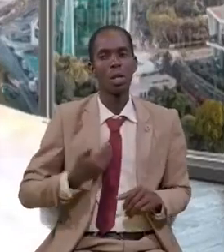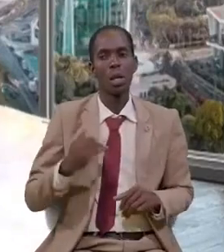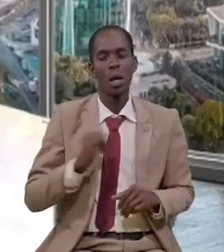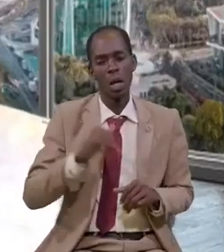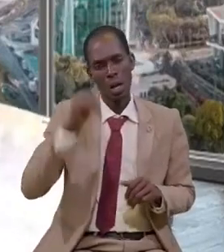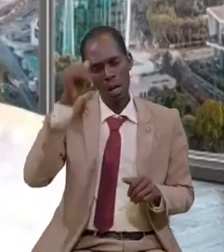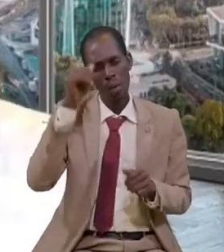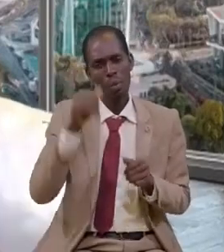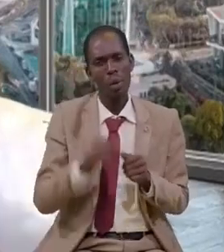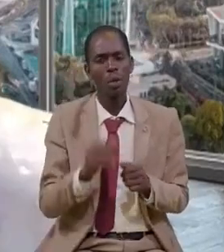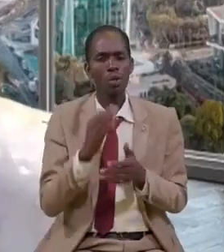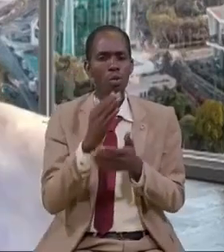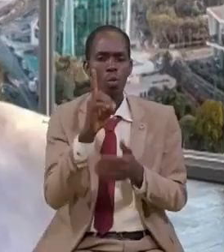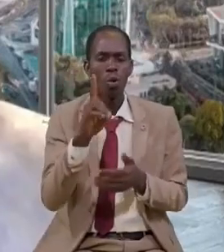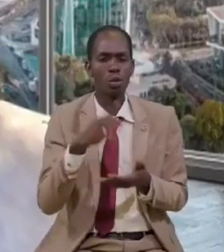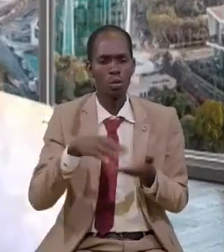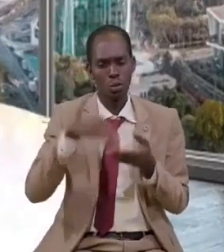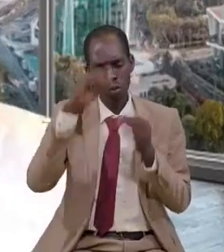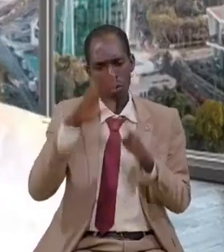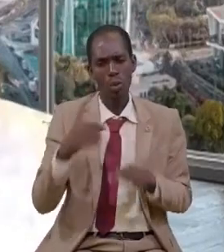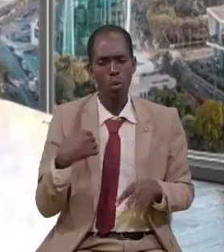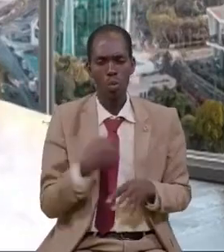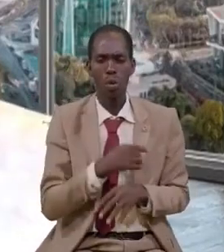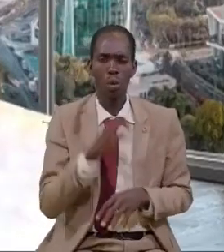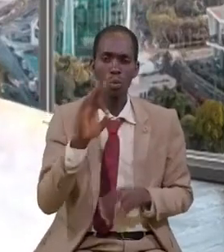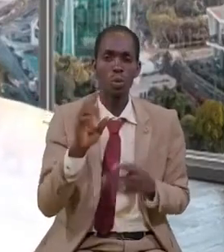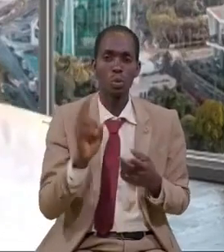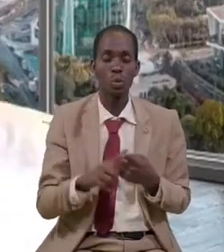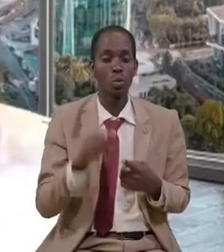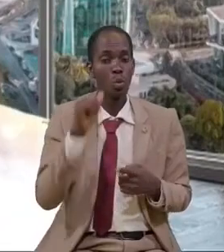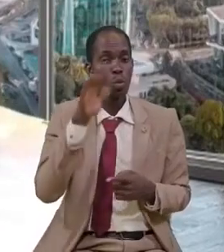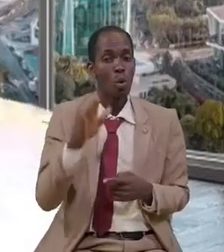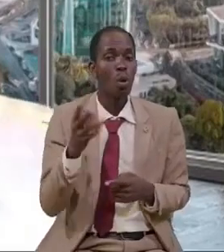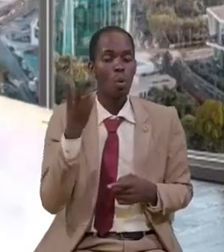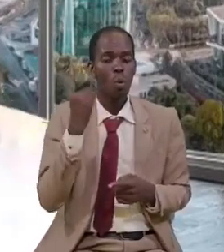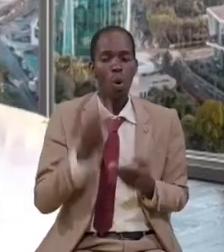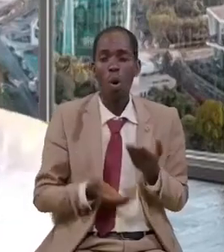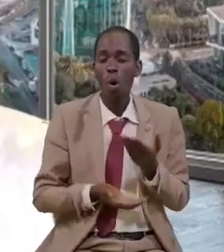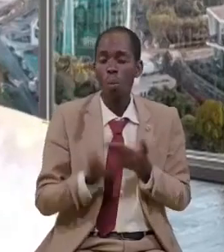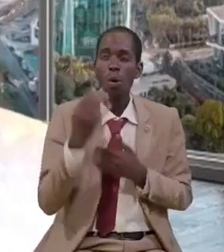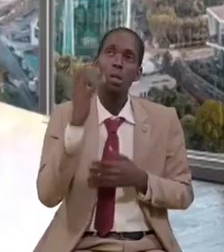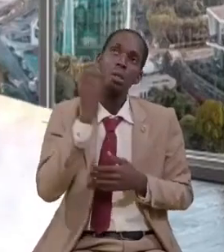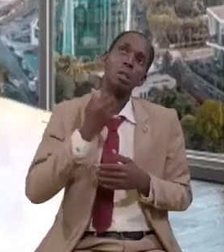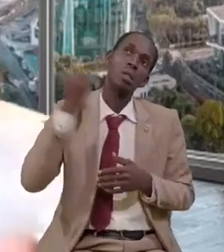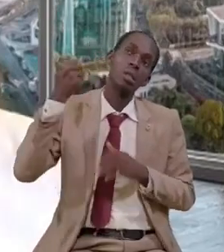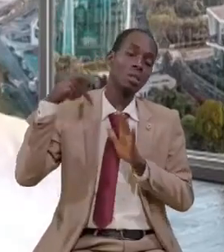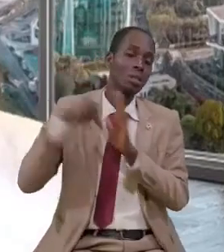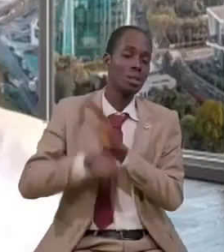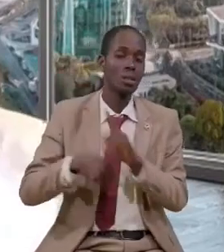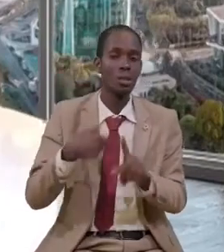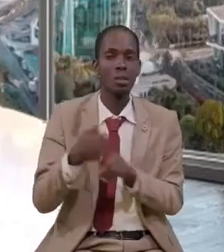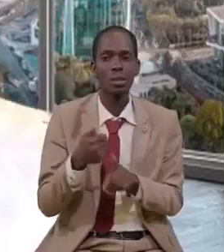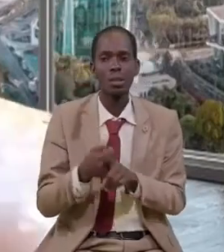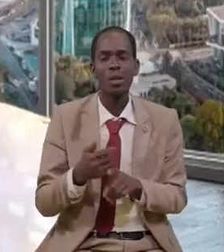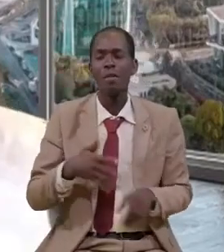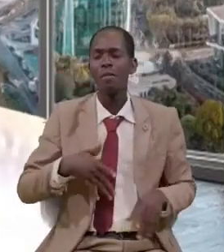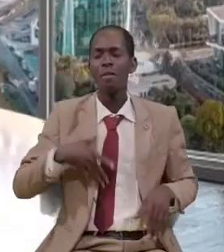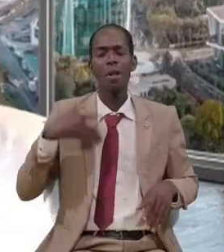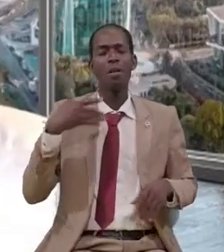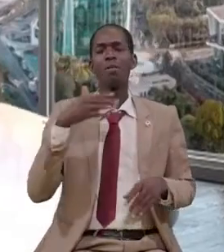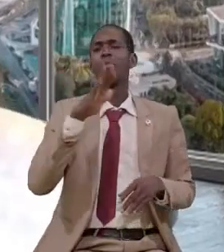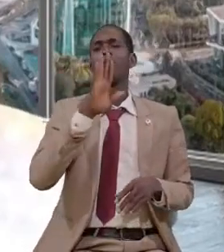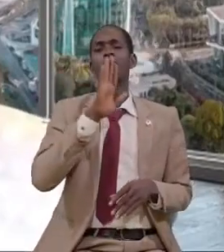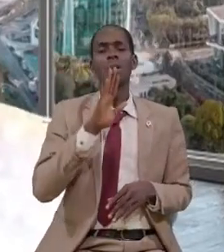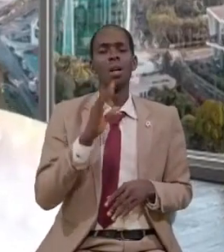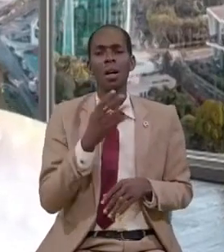to, she was at the brink of suicide and she wanted to kill herself. She was feeling so frustrated because her